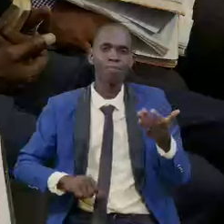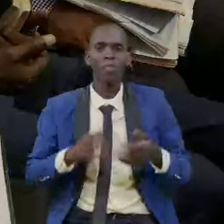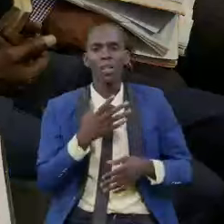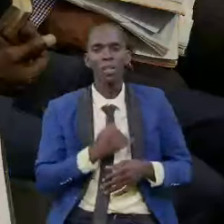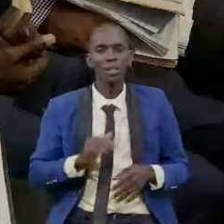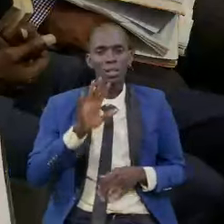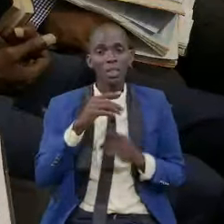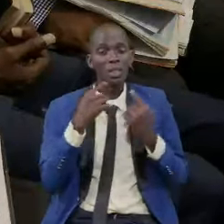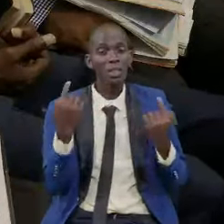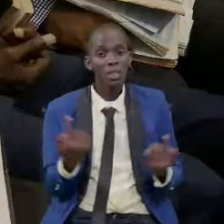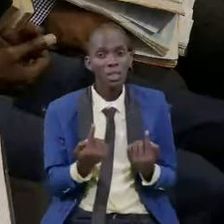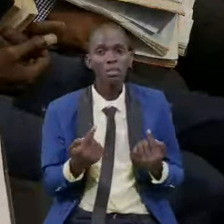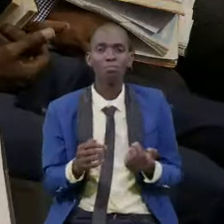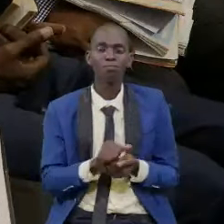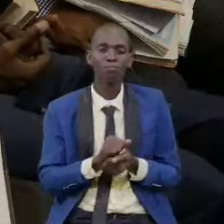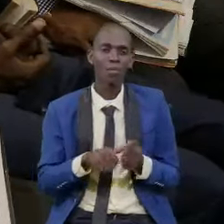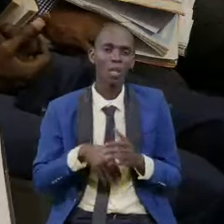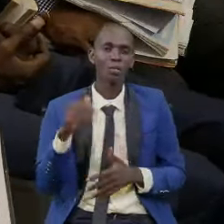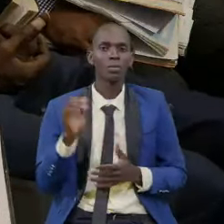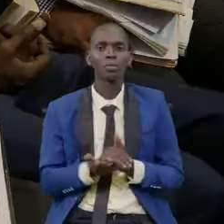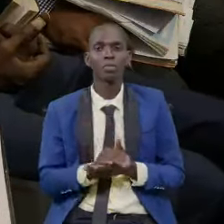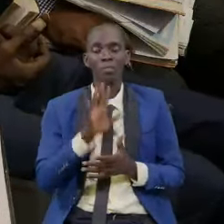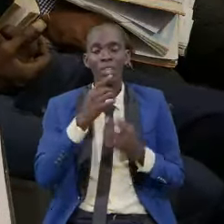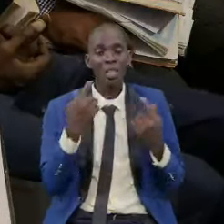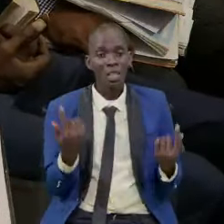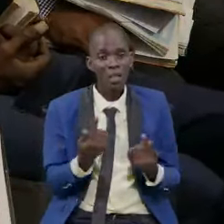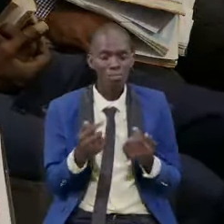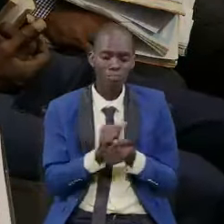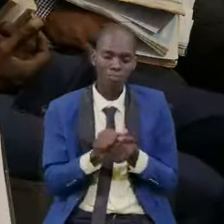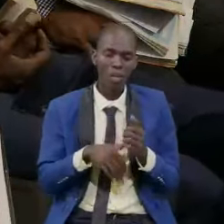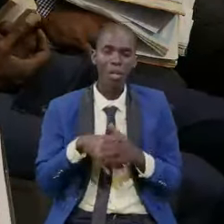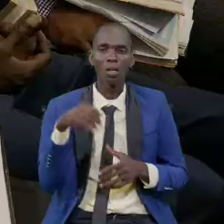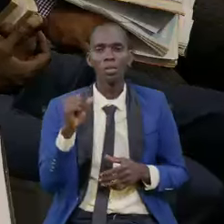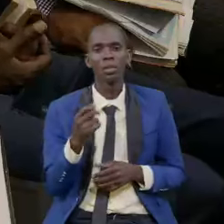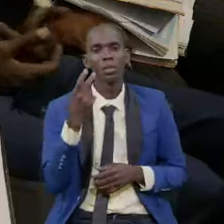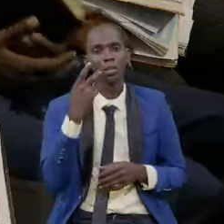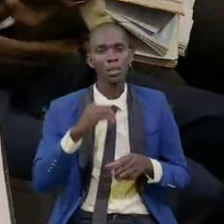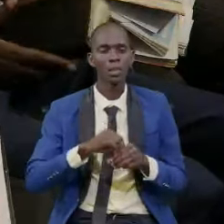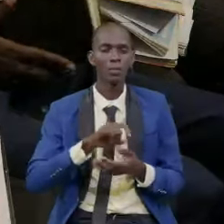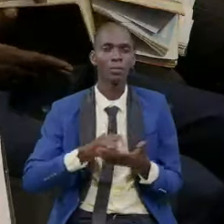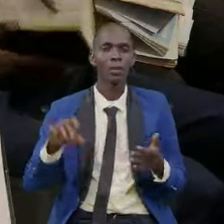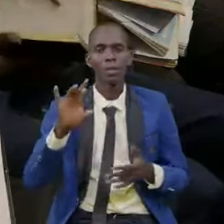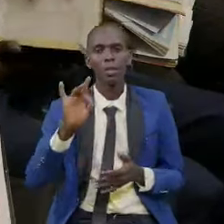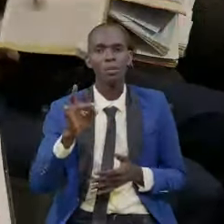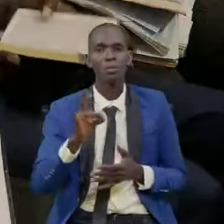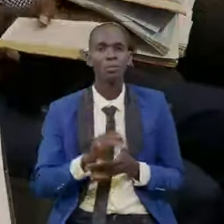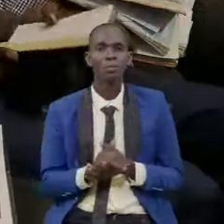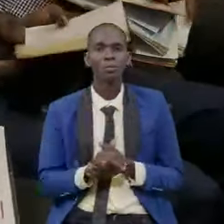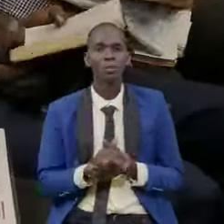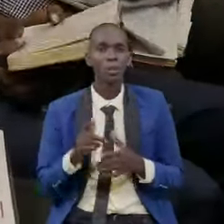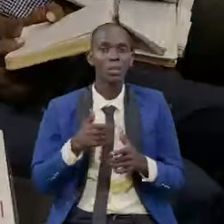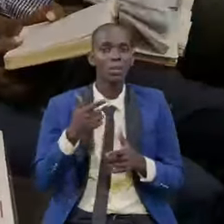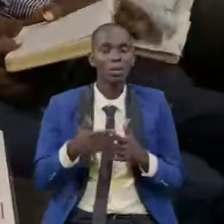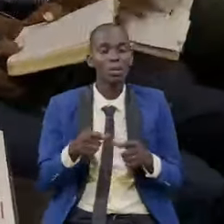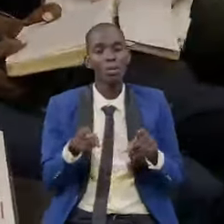thy sin purged. Thy sin purged. Look at verse 8. Then